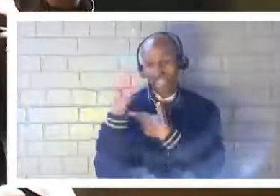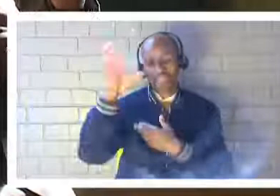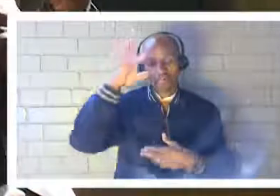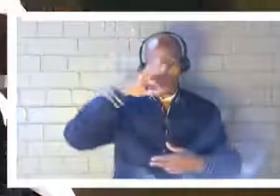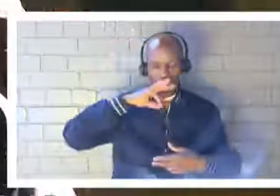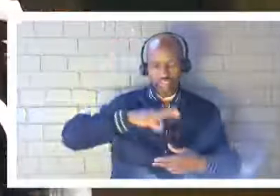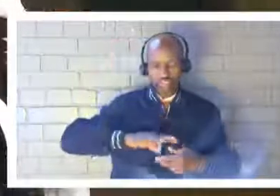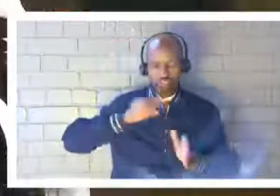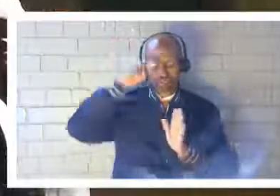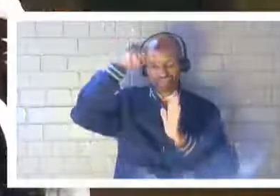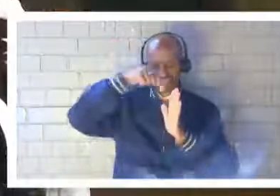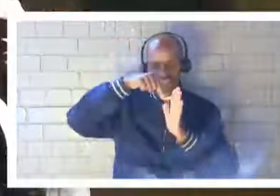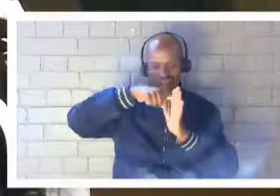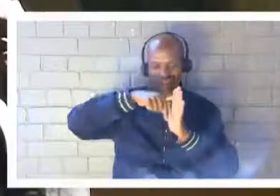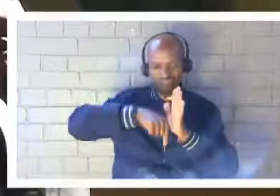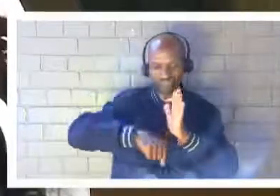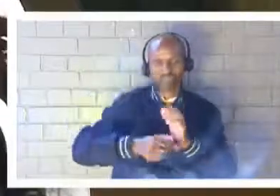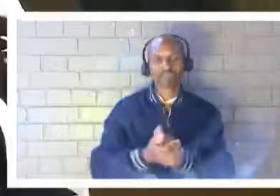budget goes down.